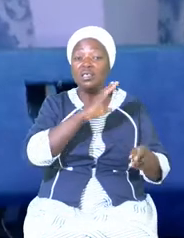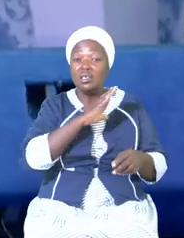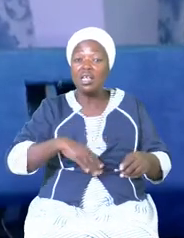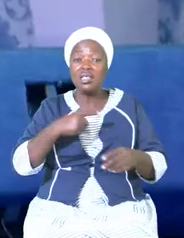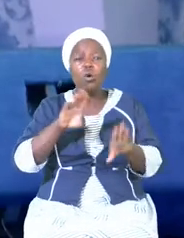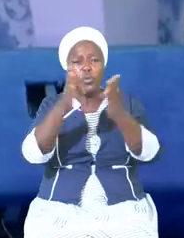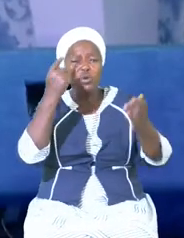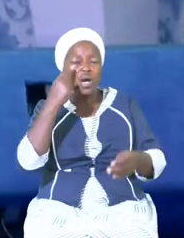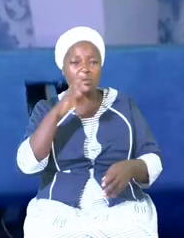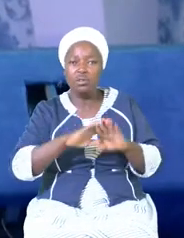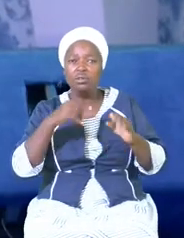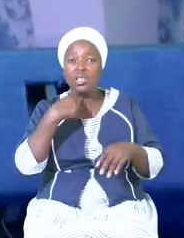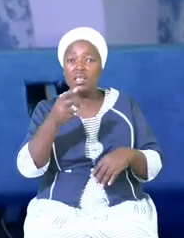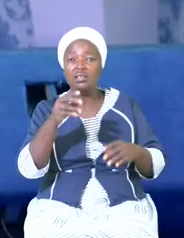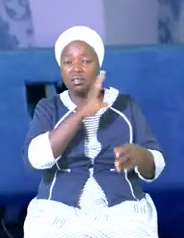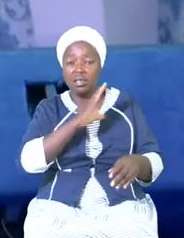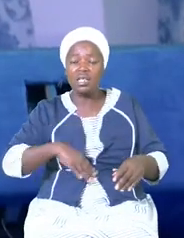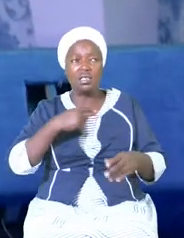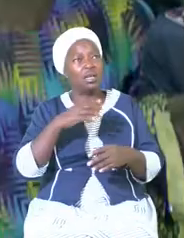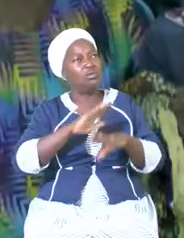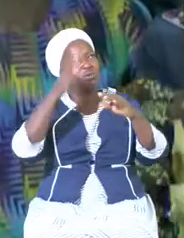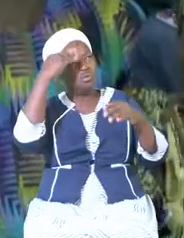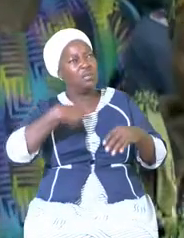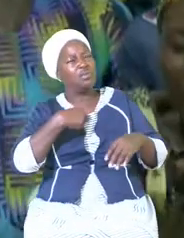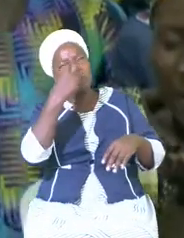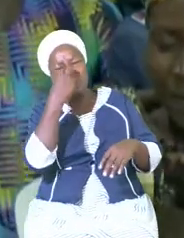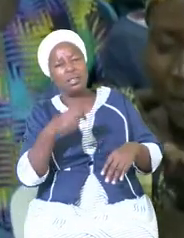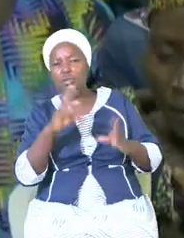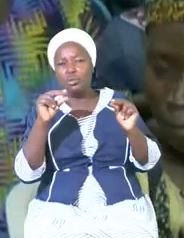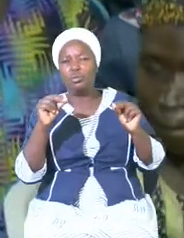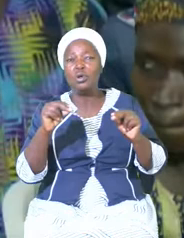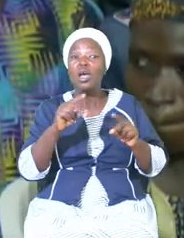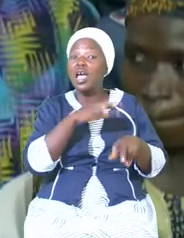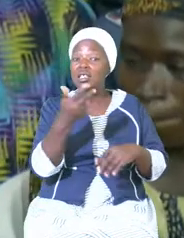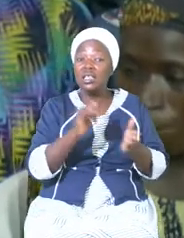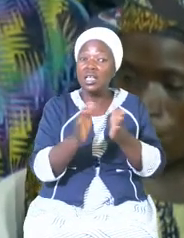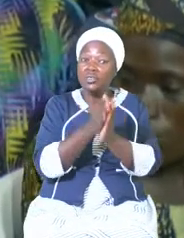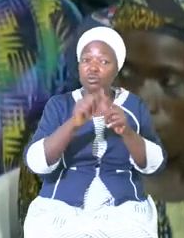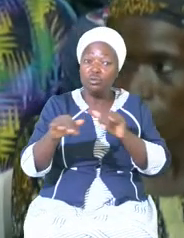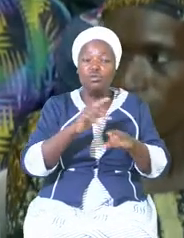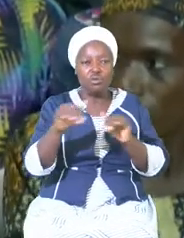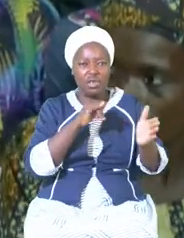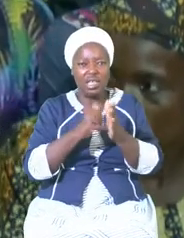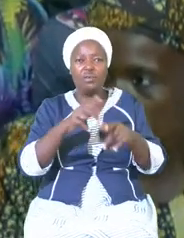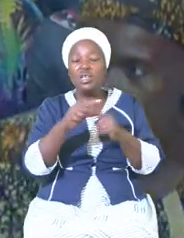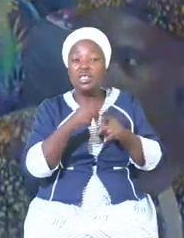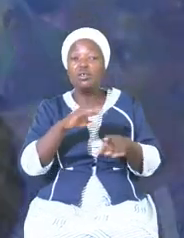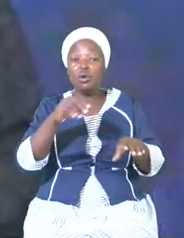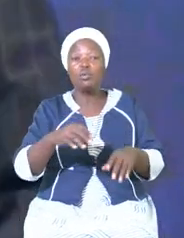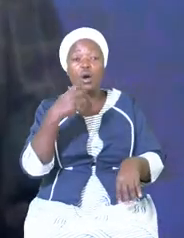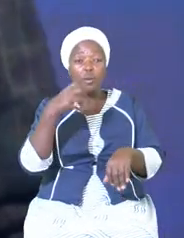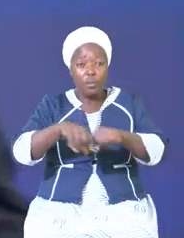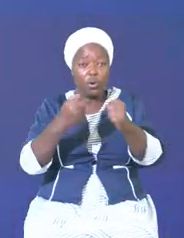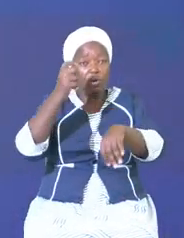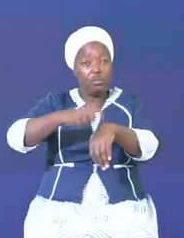he tells you will do, you will do in Jesus' name. If he says, your broken bones are mended, rise up and